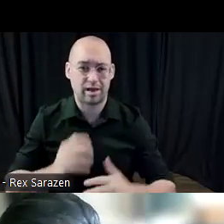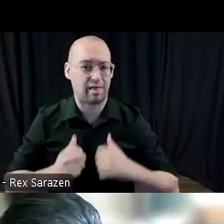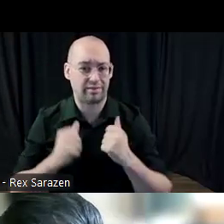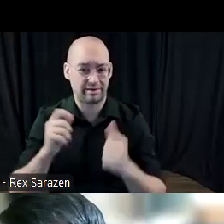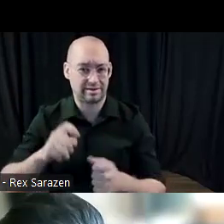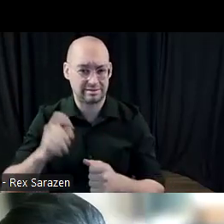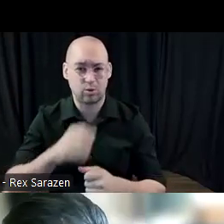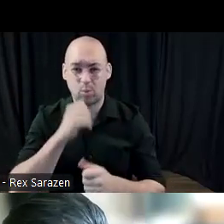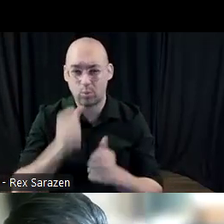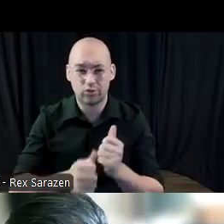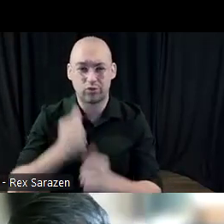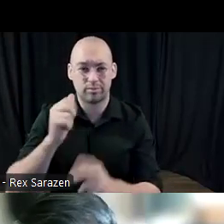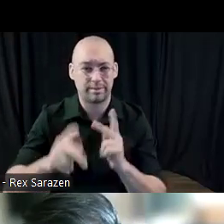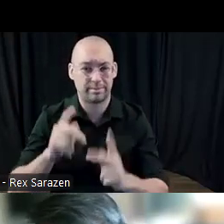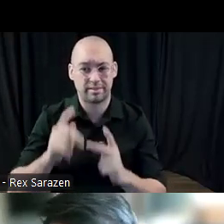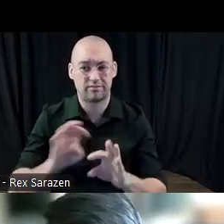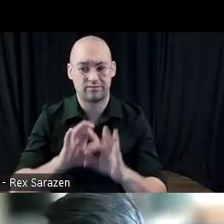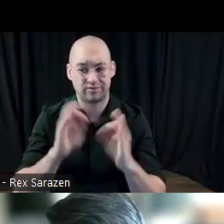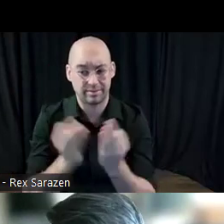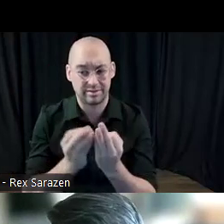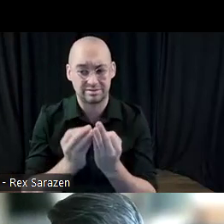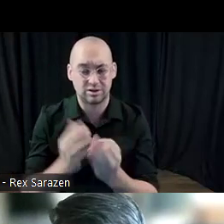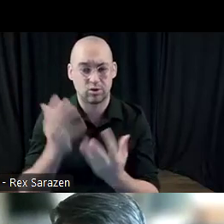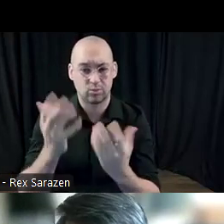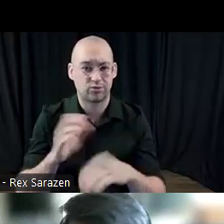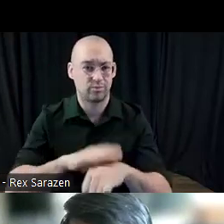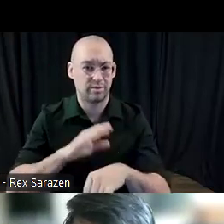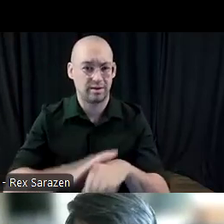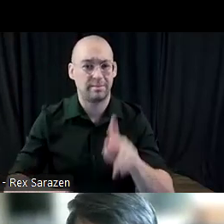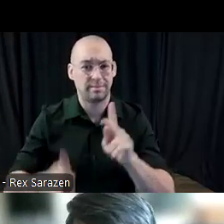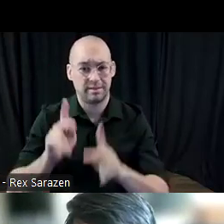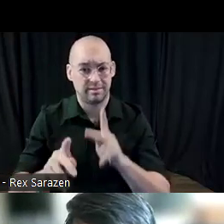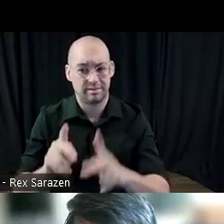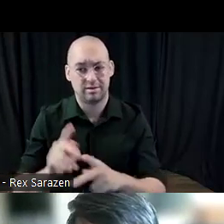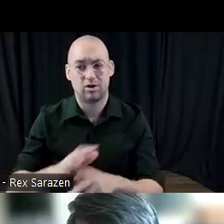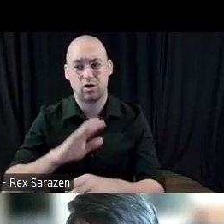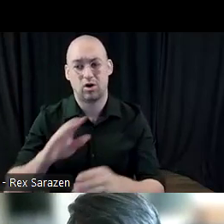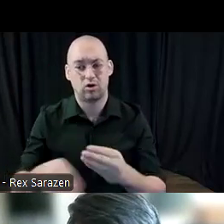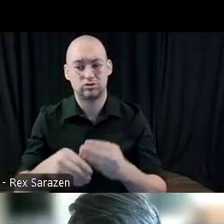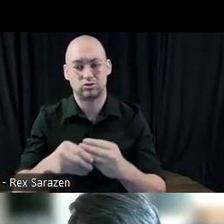people and their families. And I want to remind people, it also includes the people who